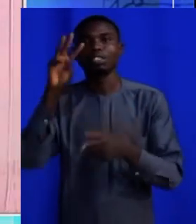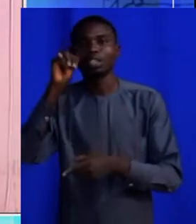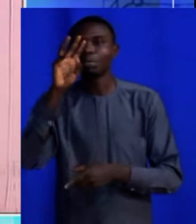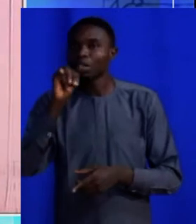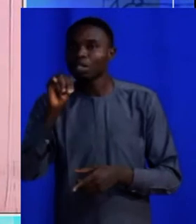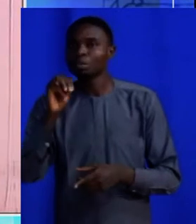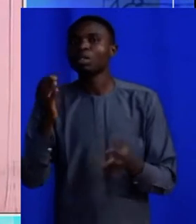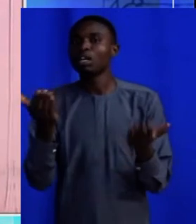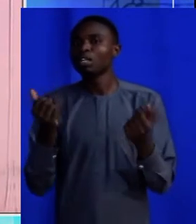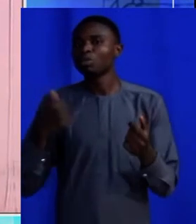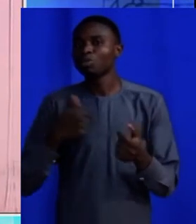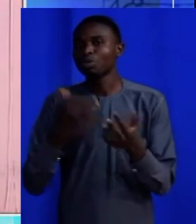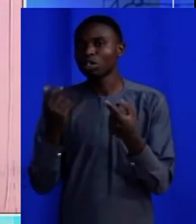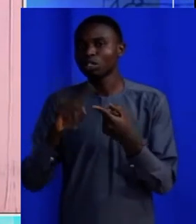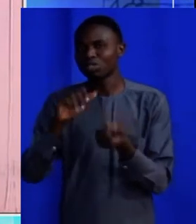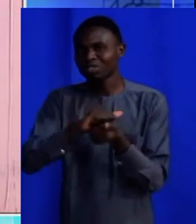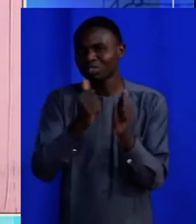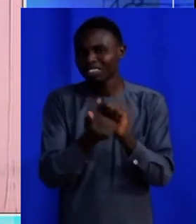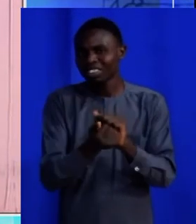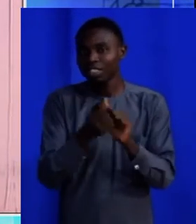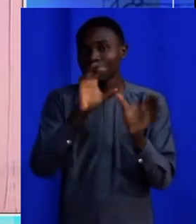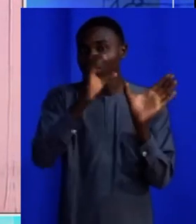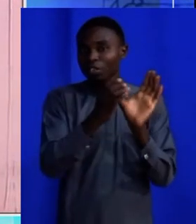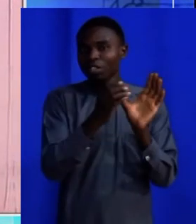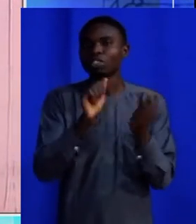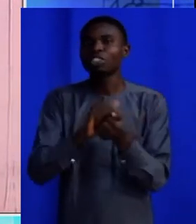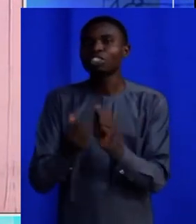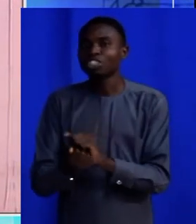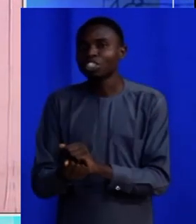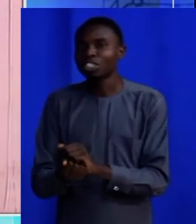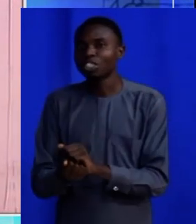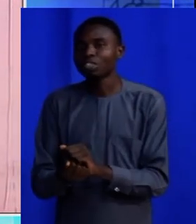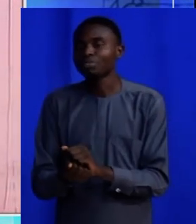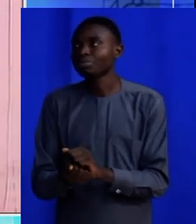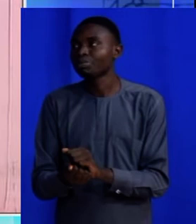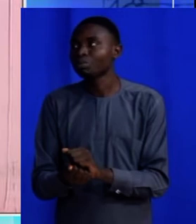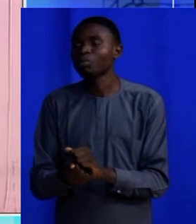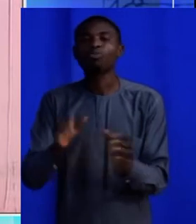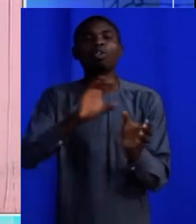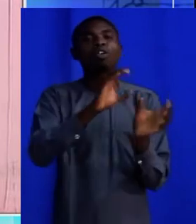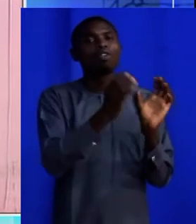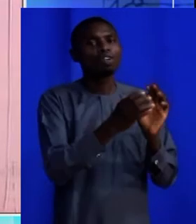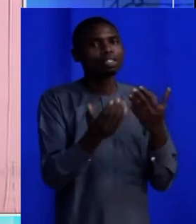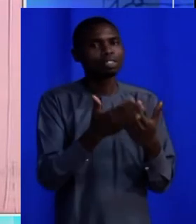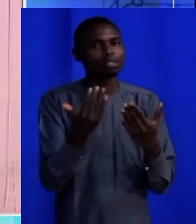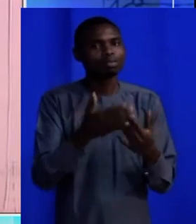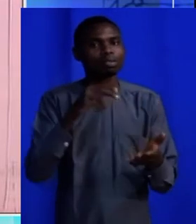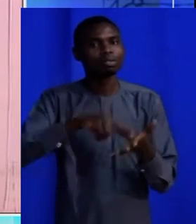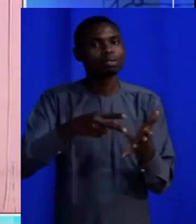of farm animals and the examples of their produce we get.